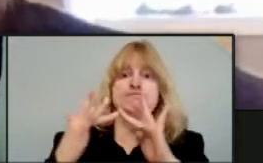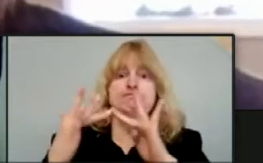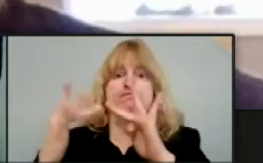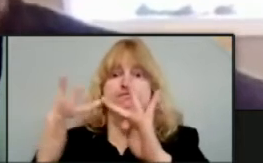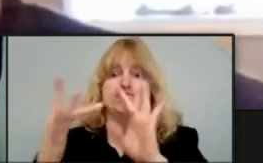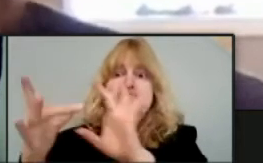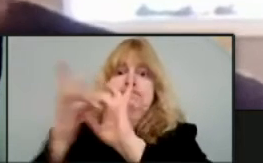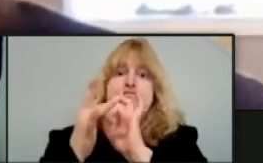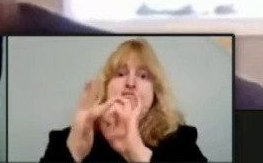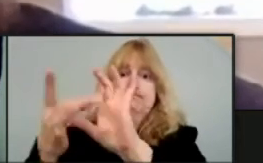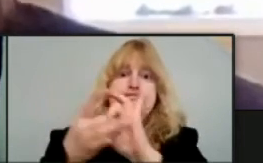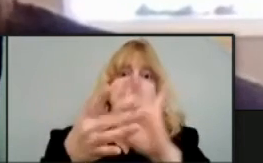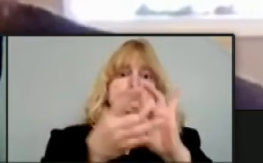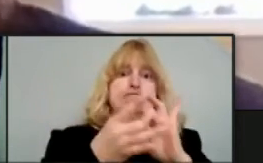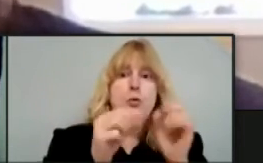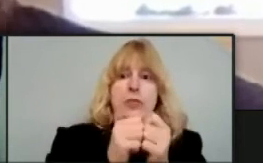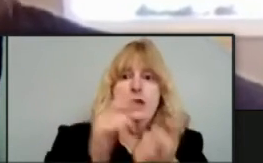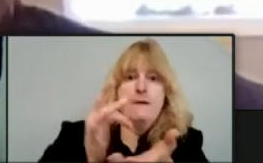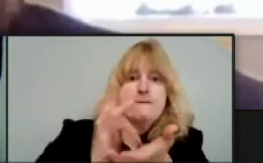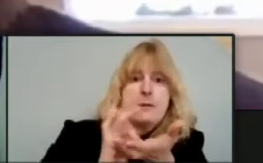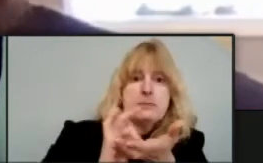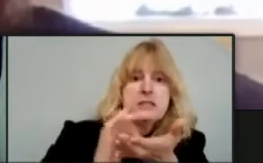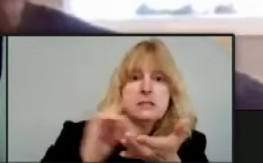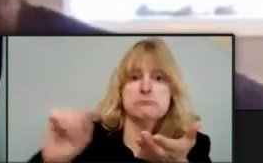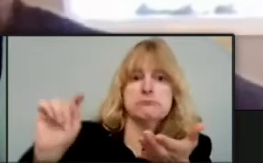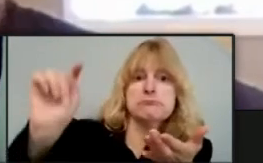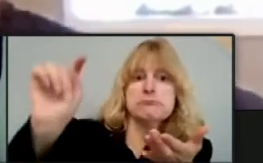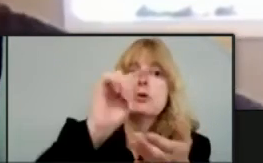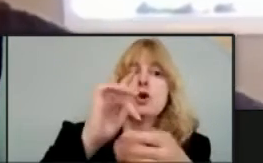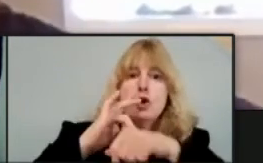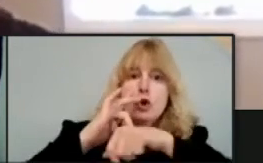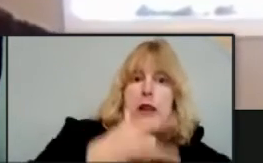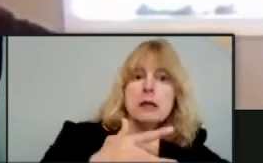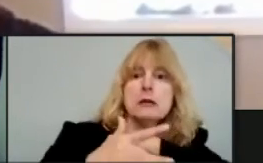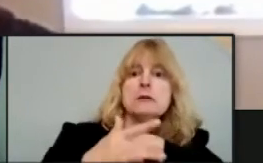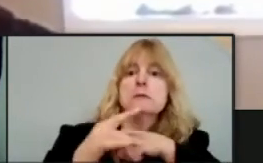engage the pharmacies earlier. That's not the end all solution, but I think it's a help.